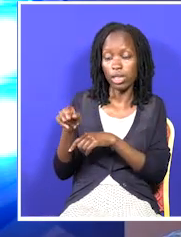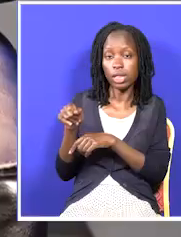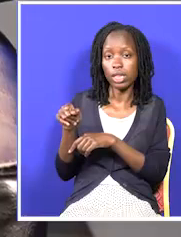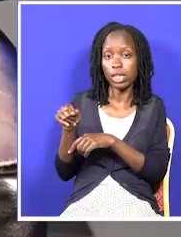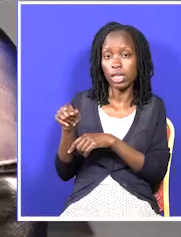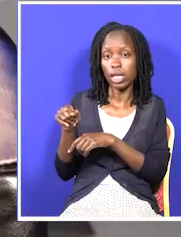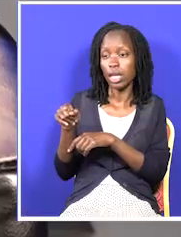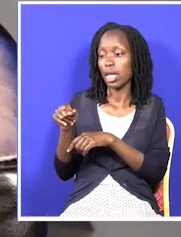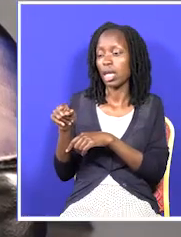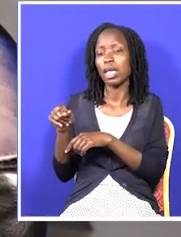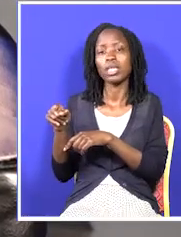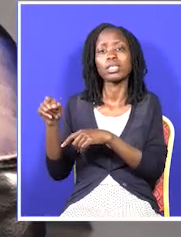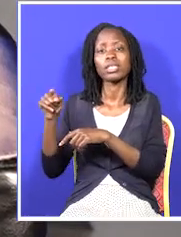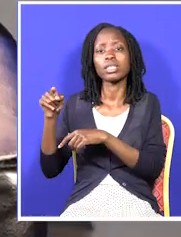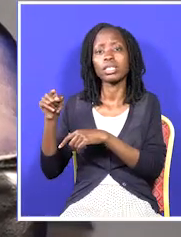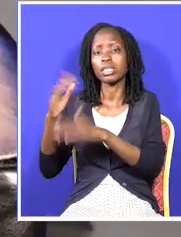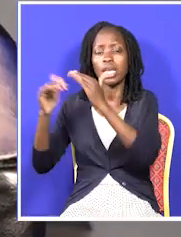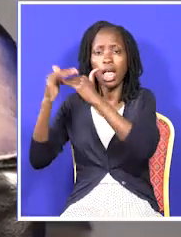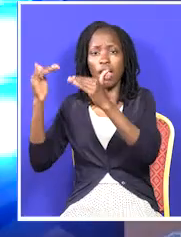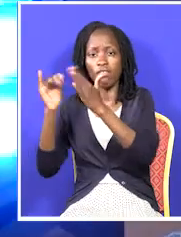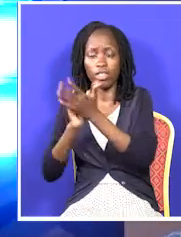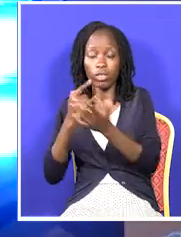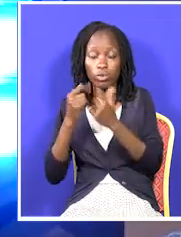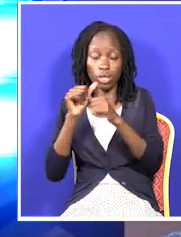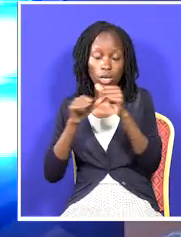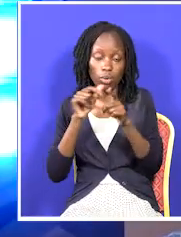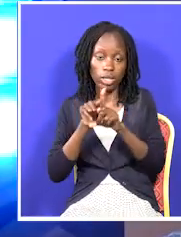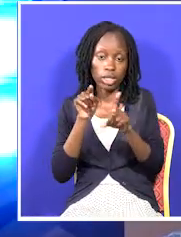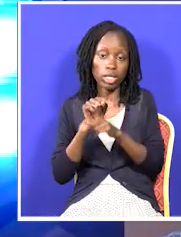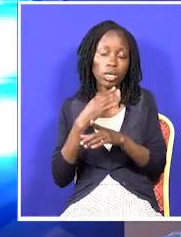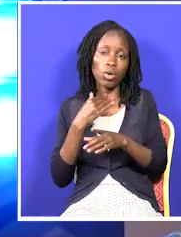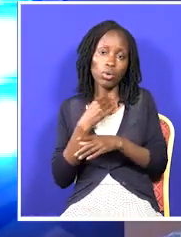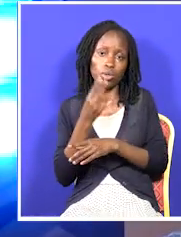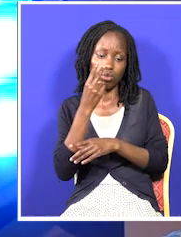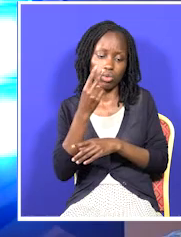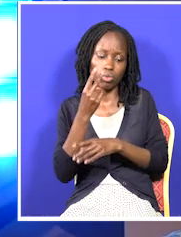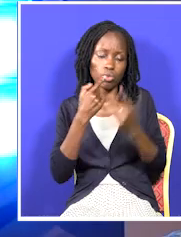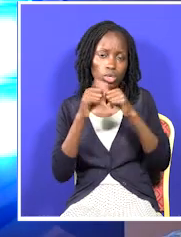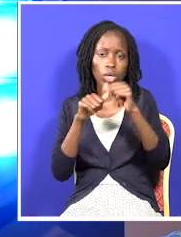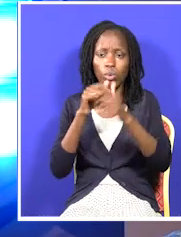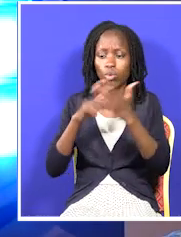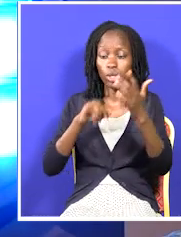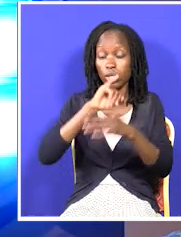about, our harbor that we are talking about. And we are going to base this on what John